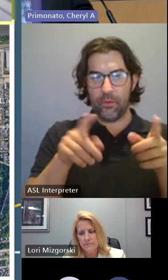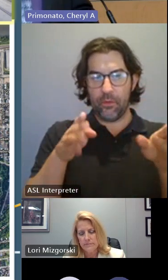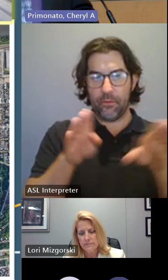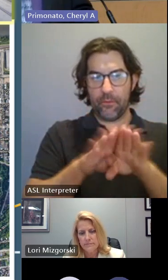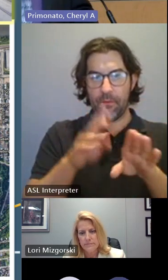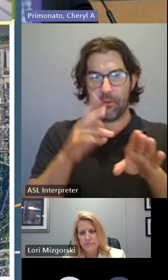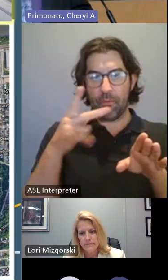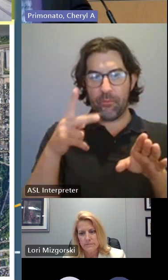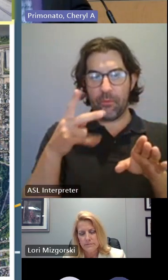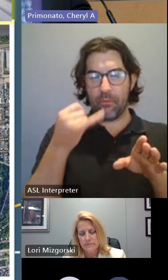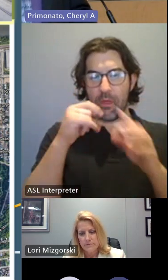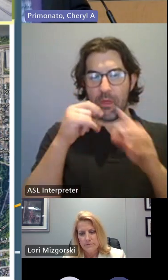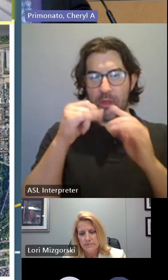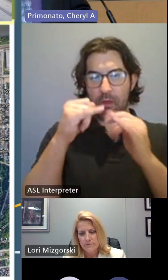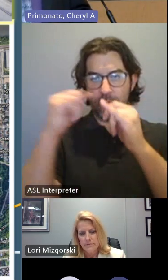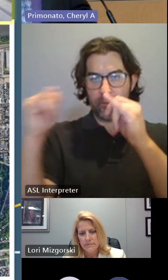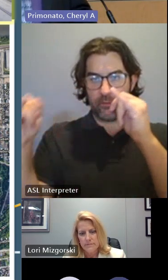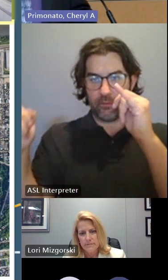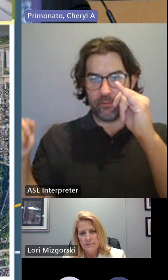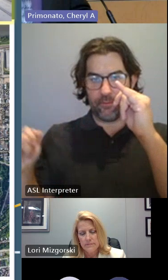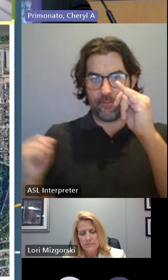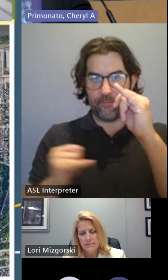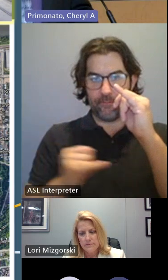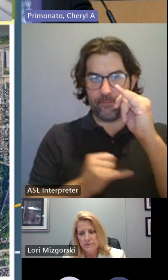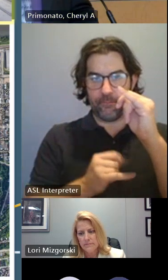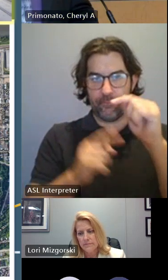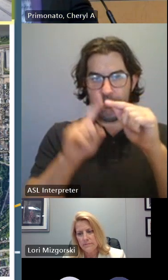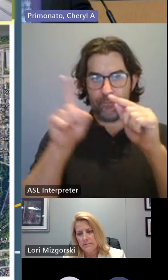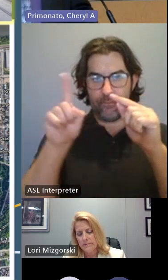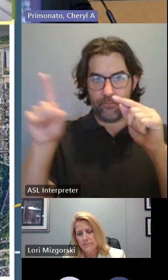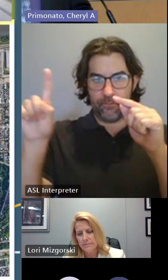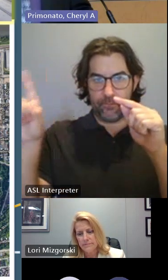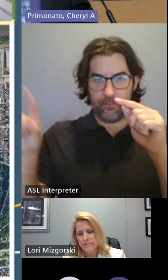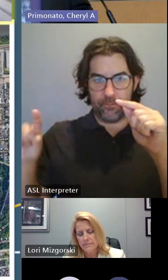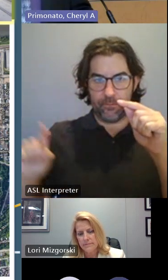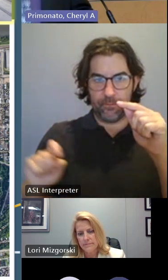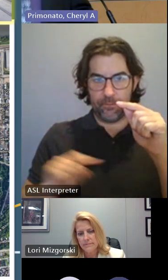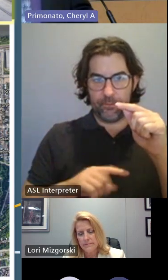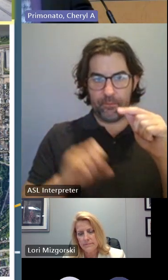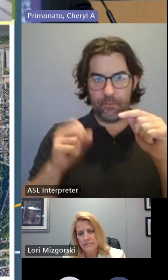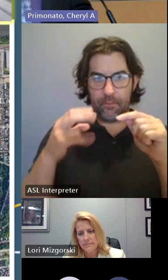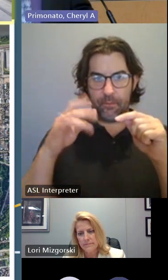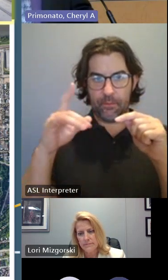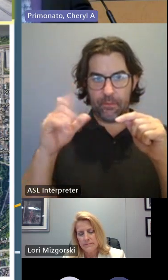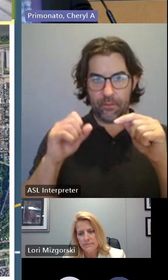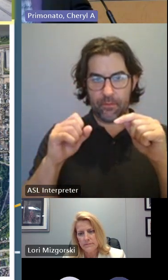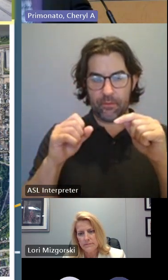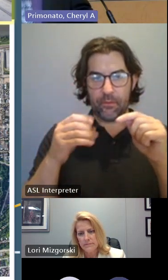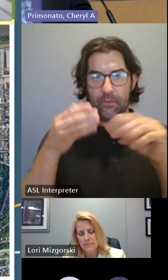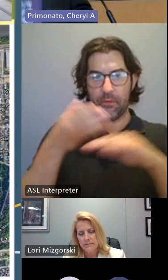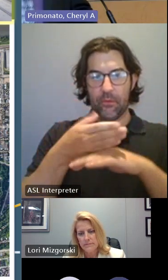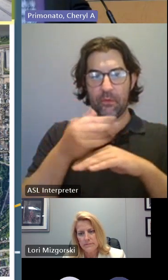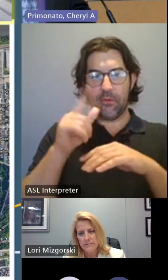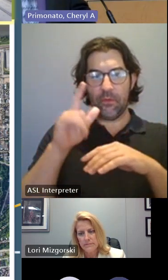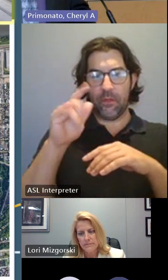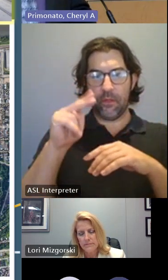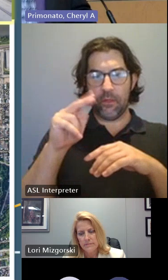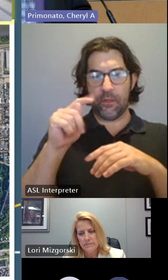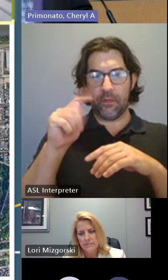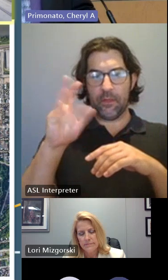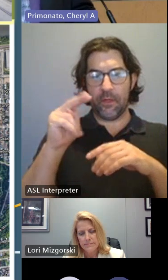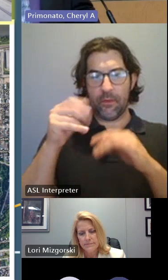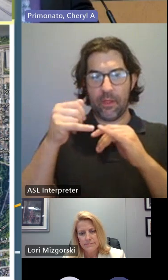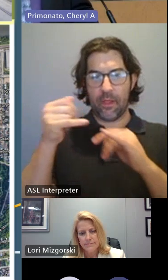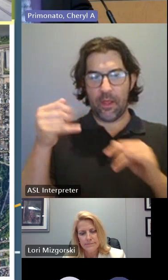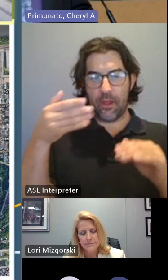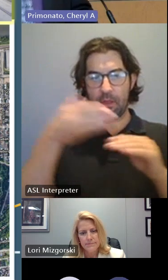purple line that goes from and through South Hills Junction, up and over the Allentown line, over Mount